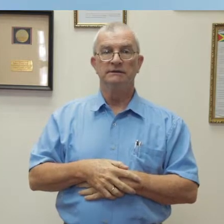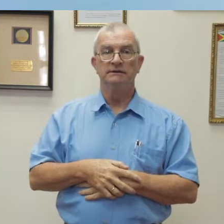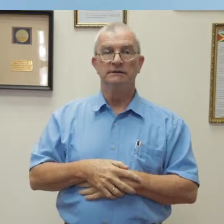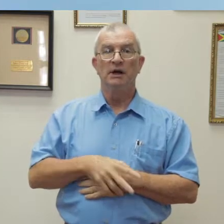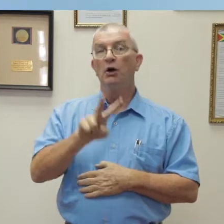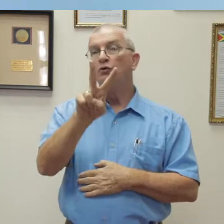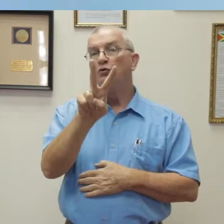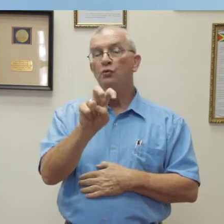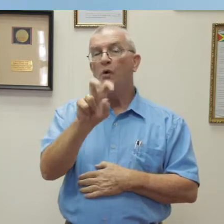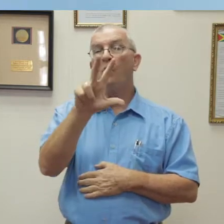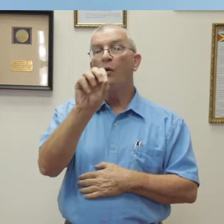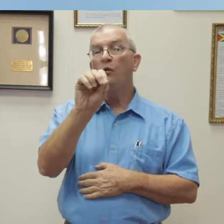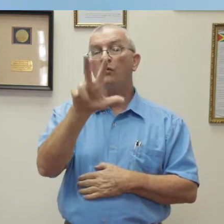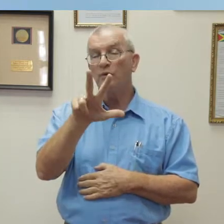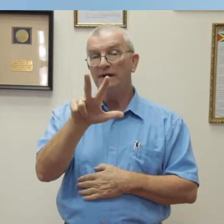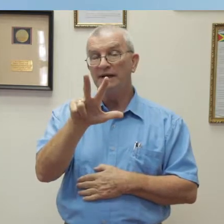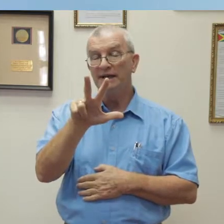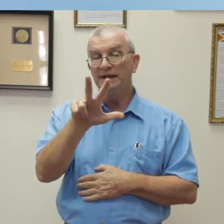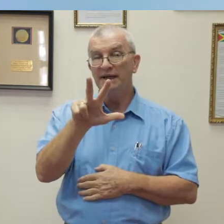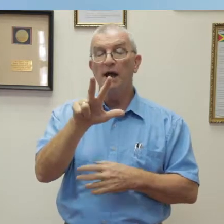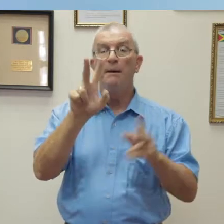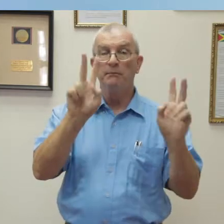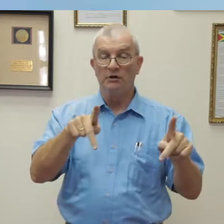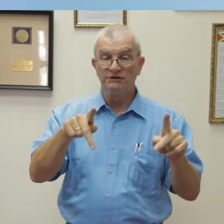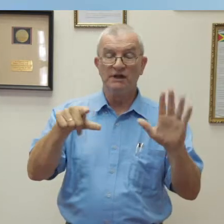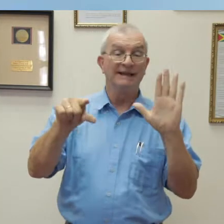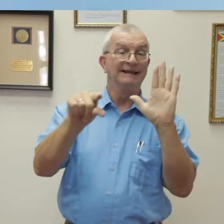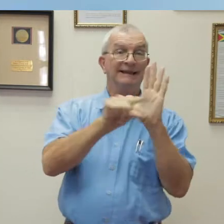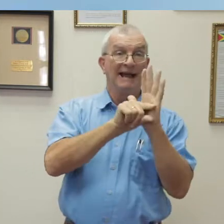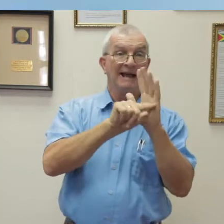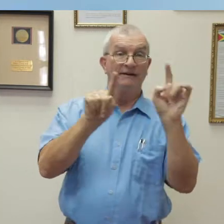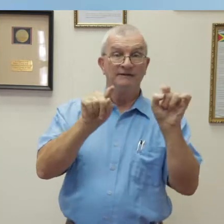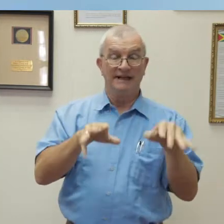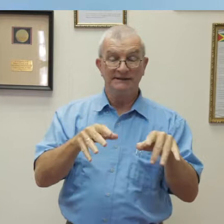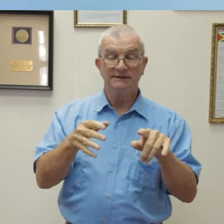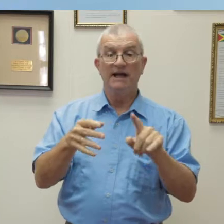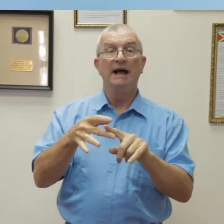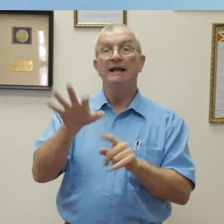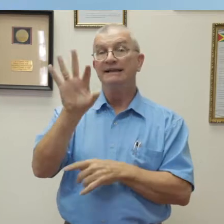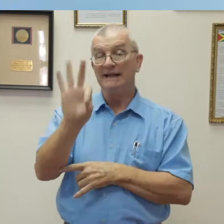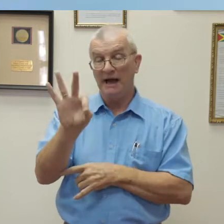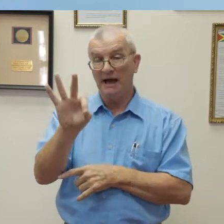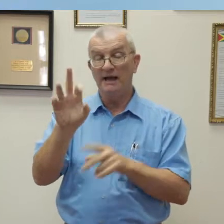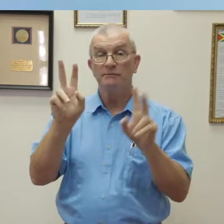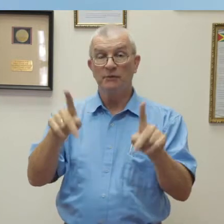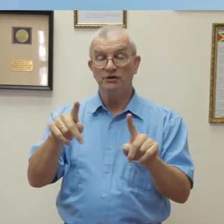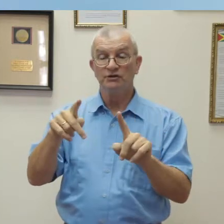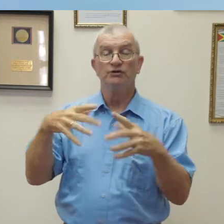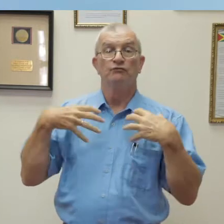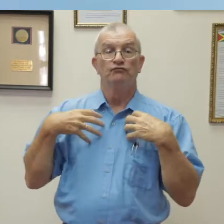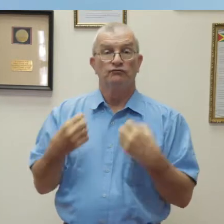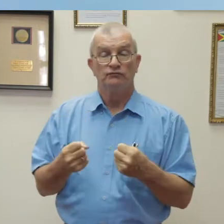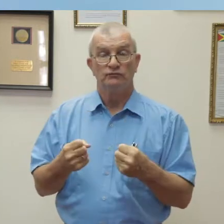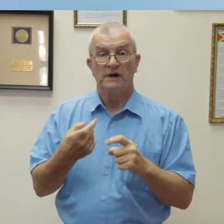203 persons have tested negative and 9 persons have recovered thus far.